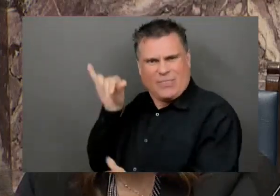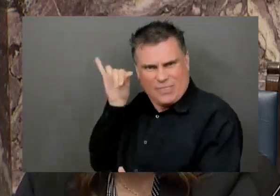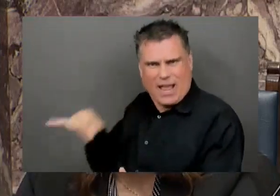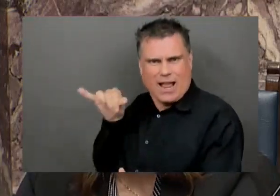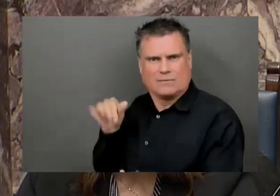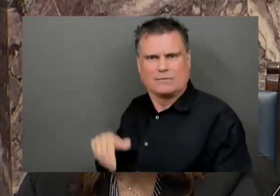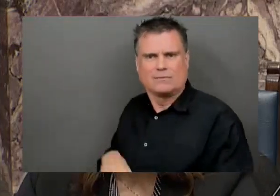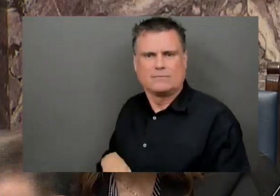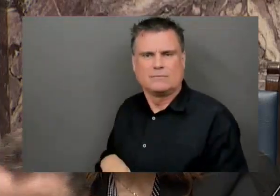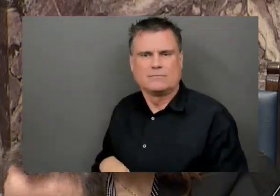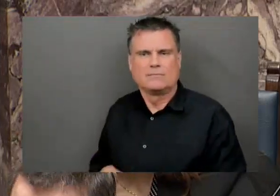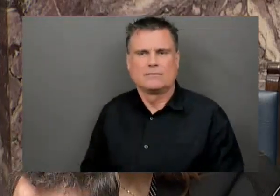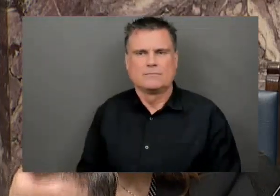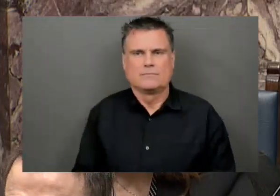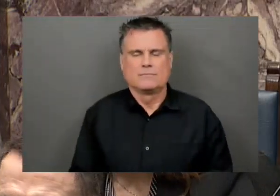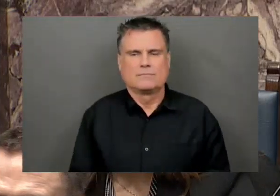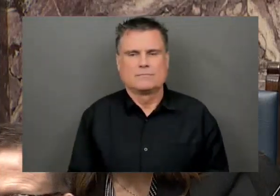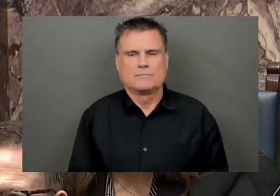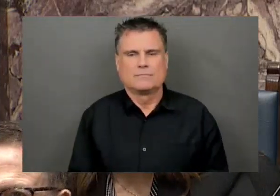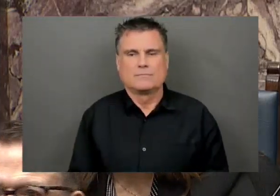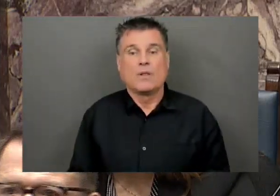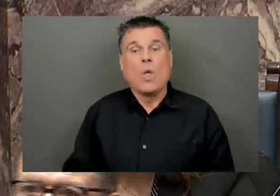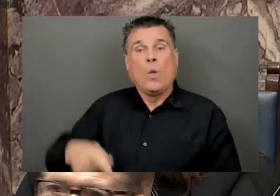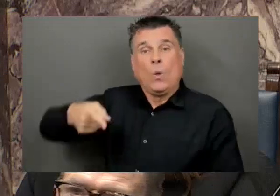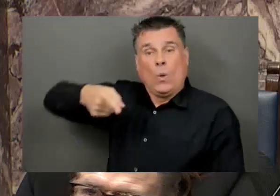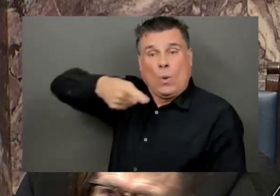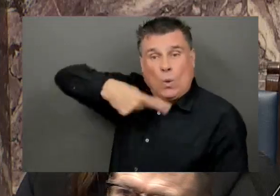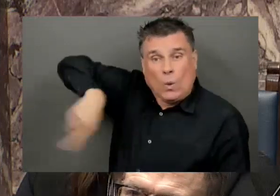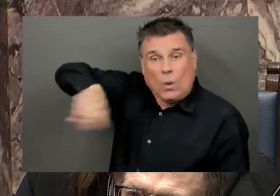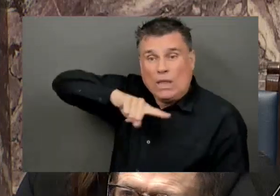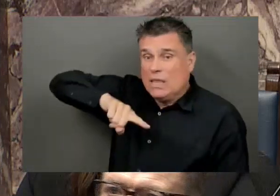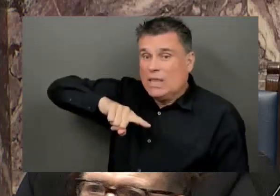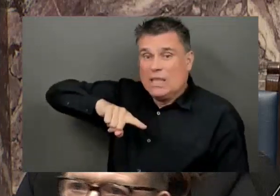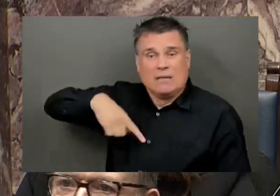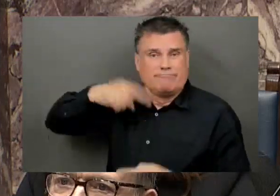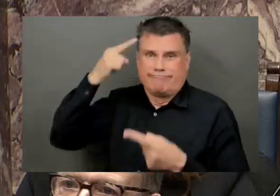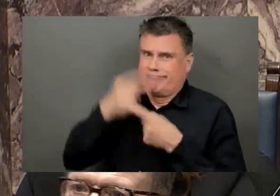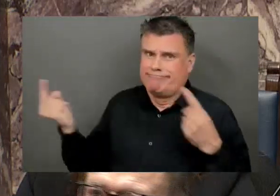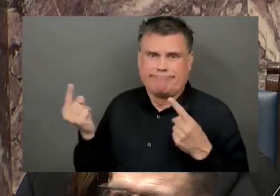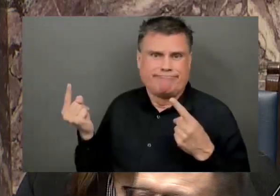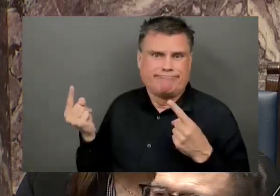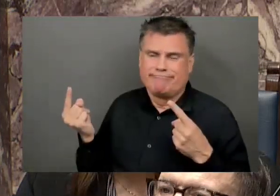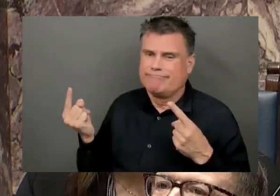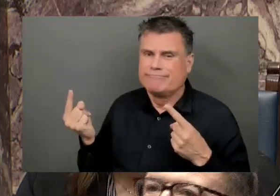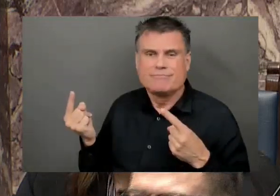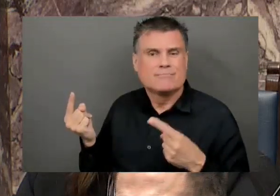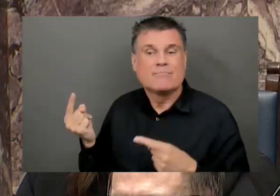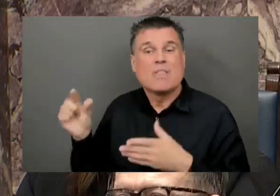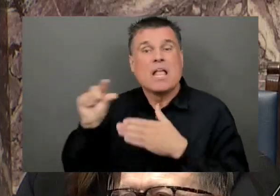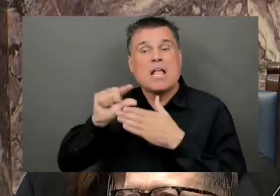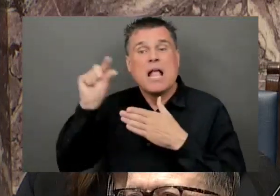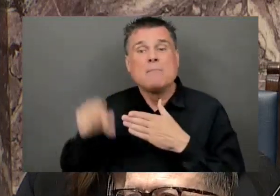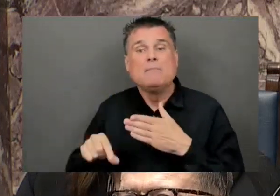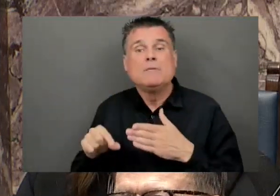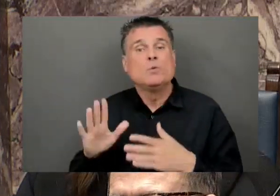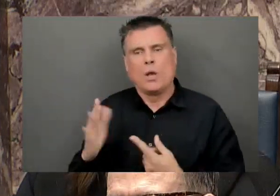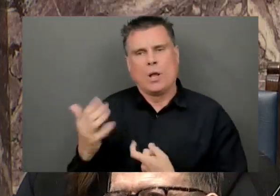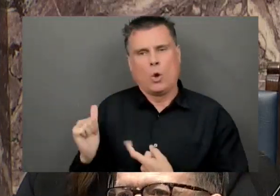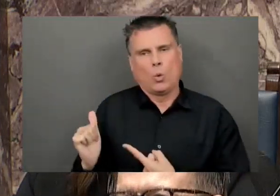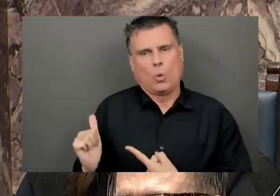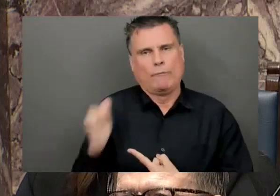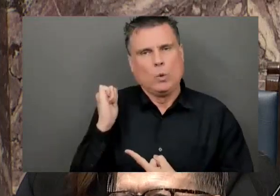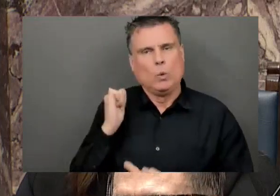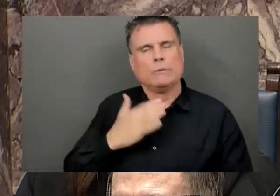And what we are opposed to is a government that refuses to acknowledge the seriousness of this issue day after day